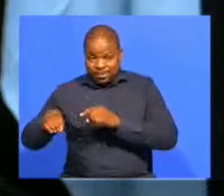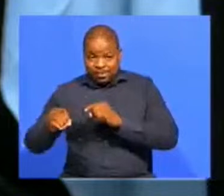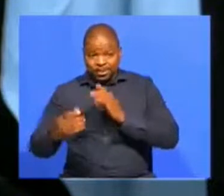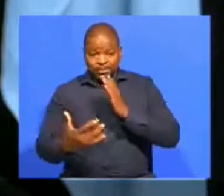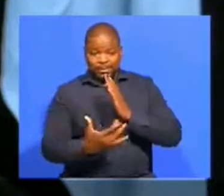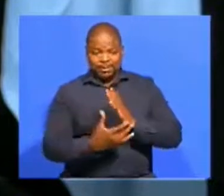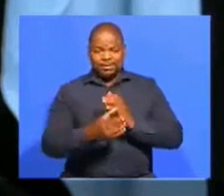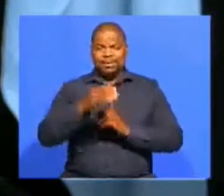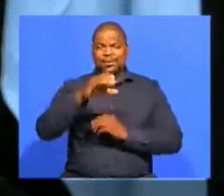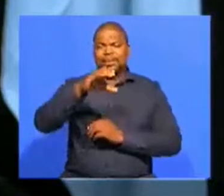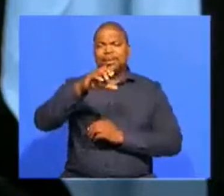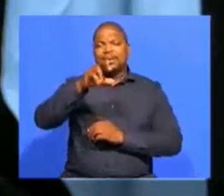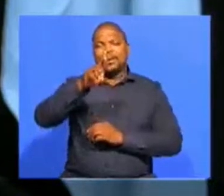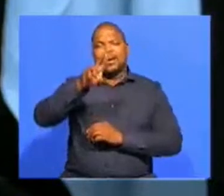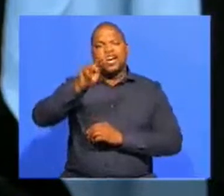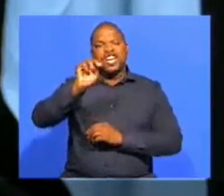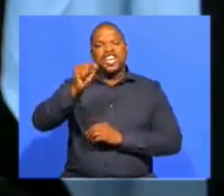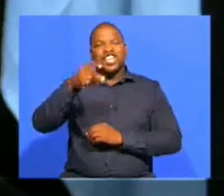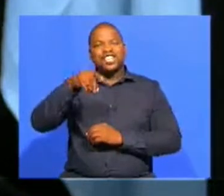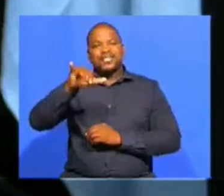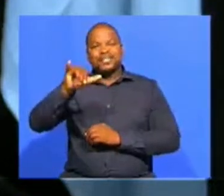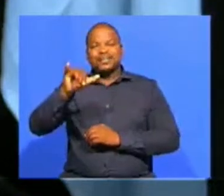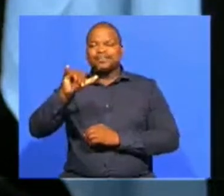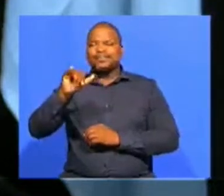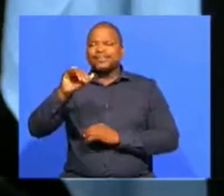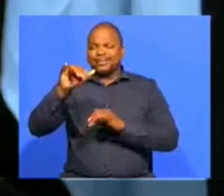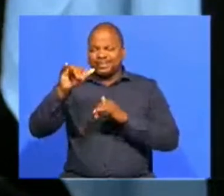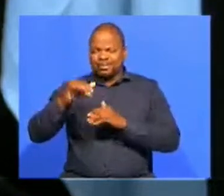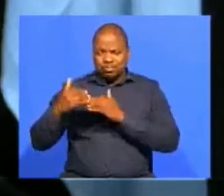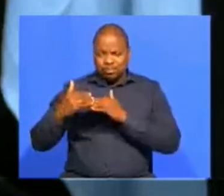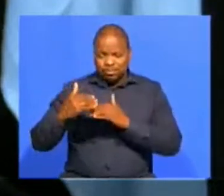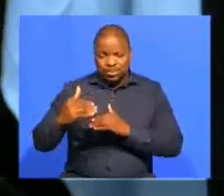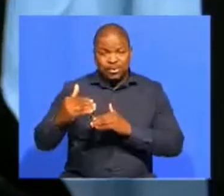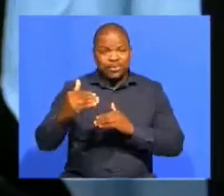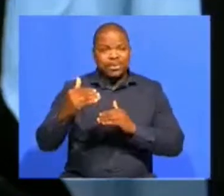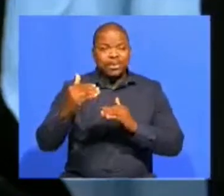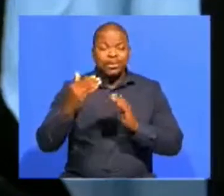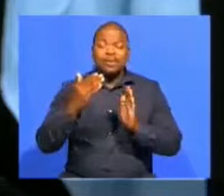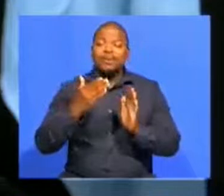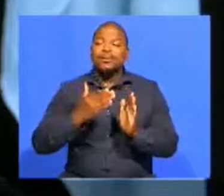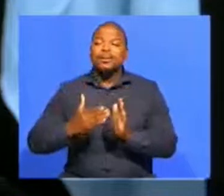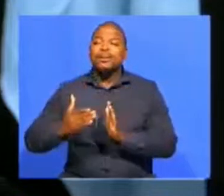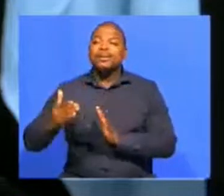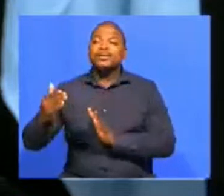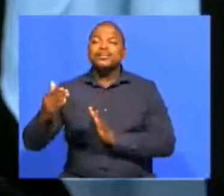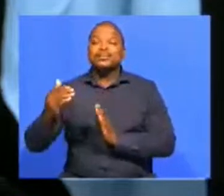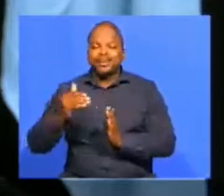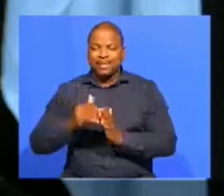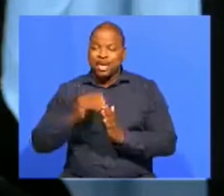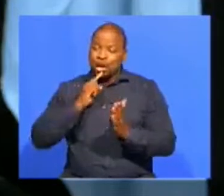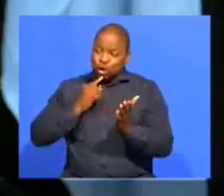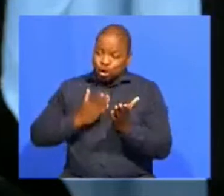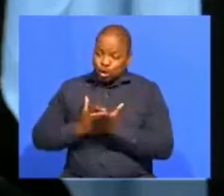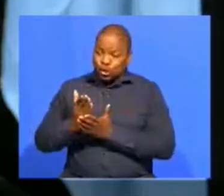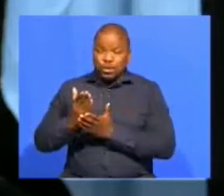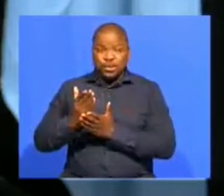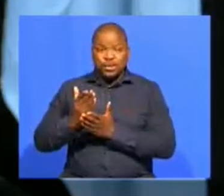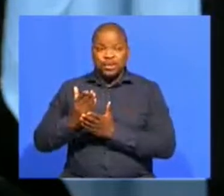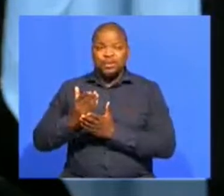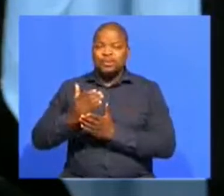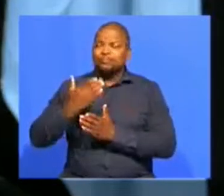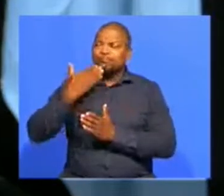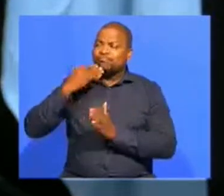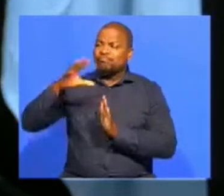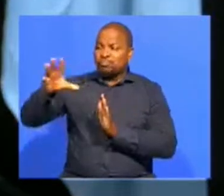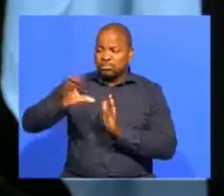digital currency is here to stay. It's not going anywhere. And so proper regulation and ensuring that bad